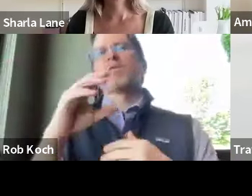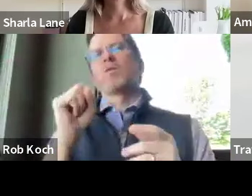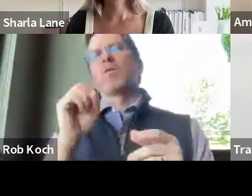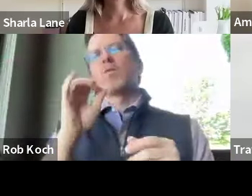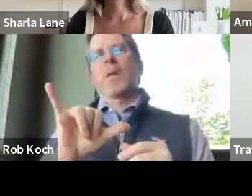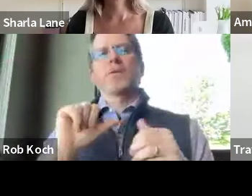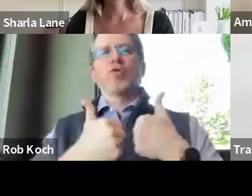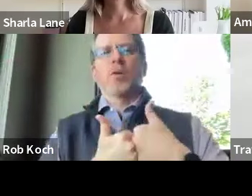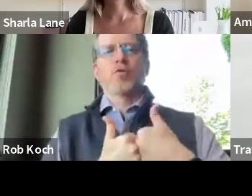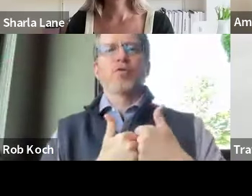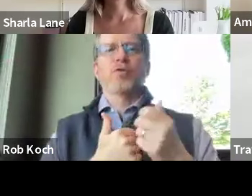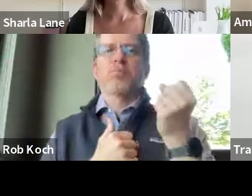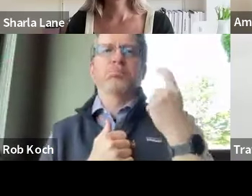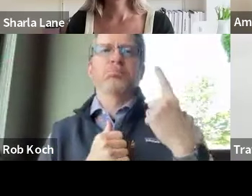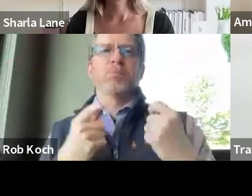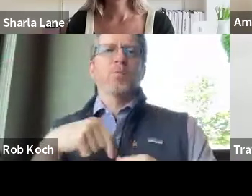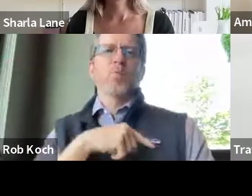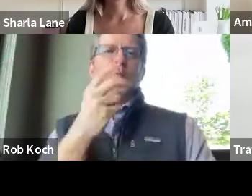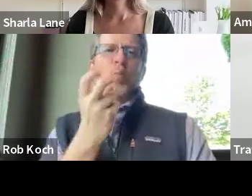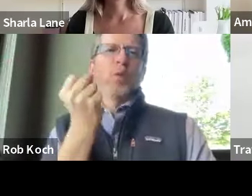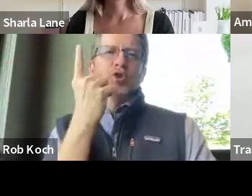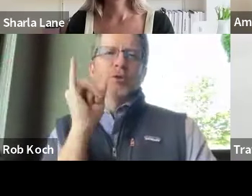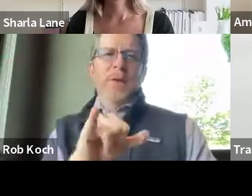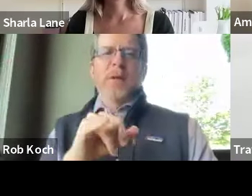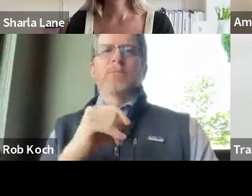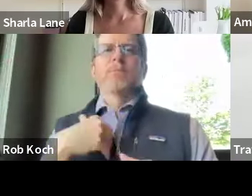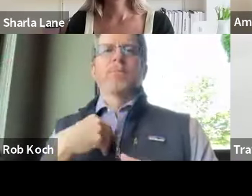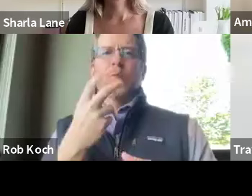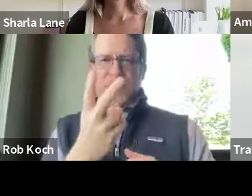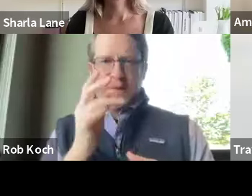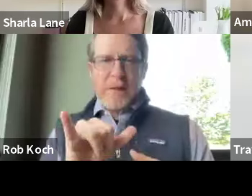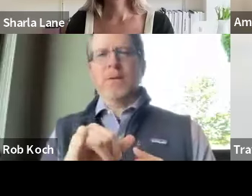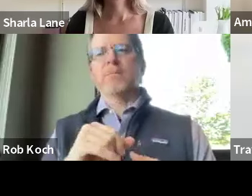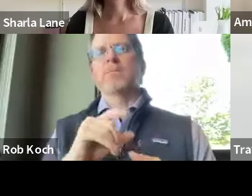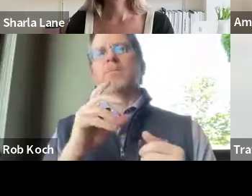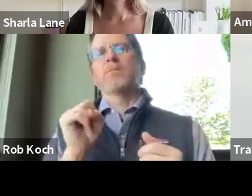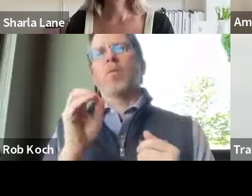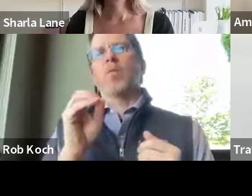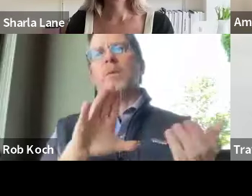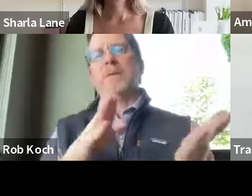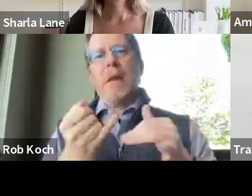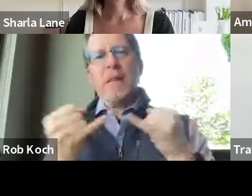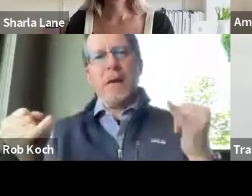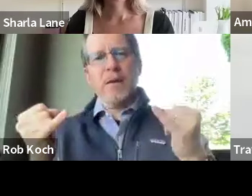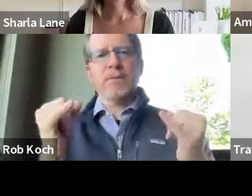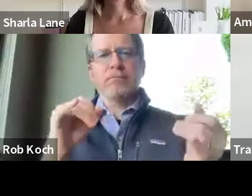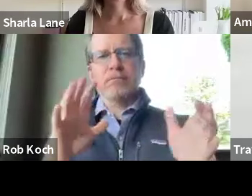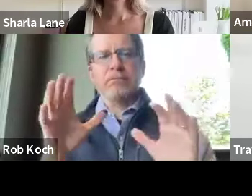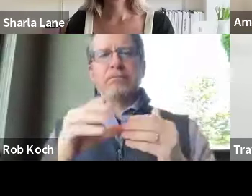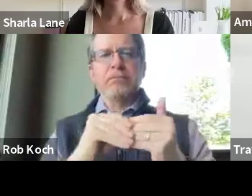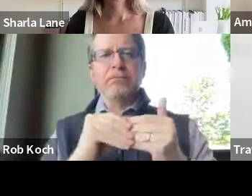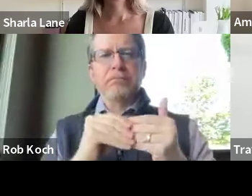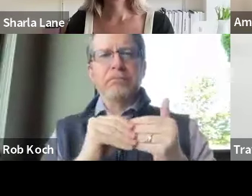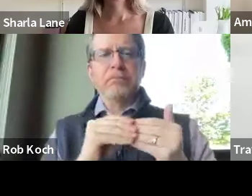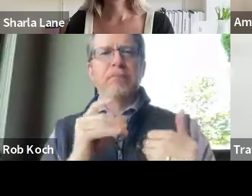we're not in the right place, not the right time. We're all familiar with that. That's a challenge. I understand that. We understand that. We see it.